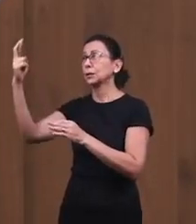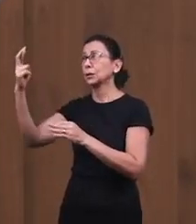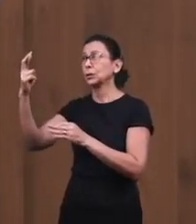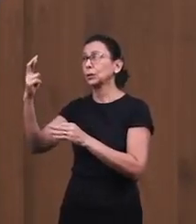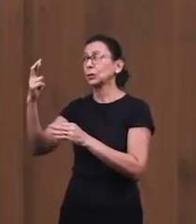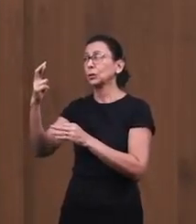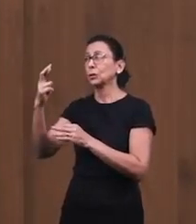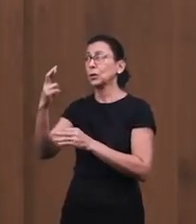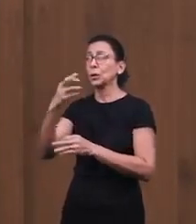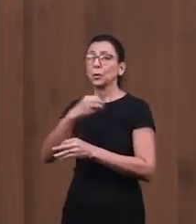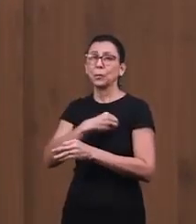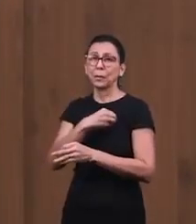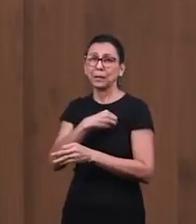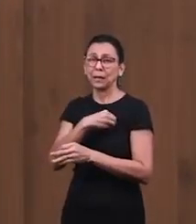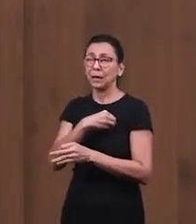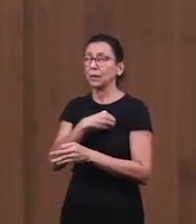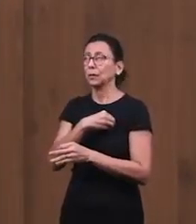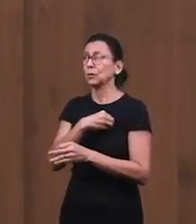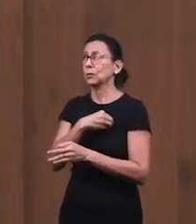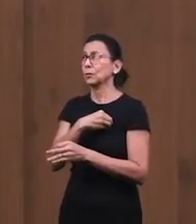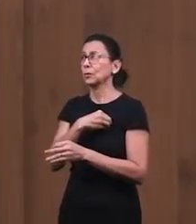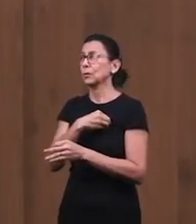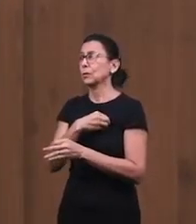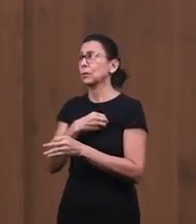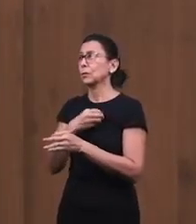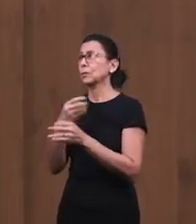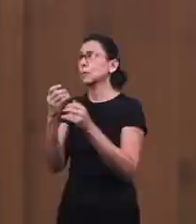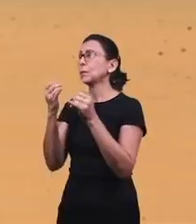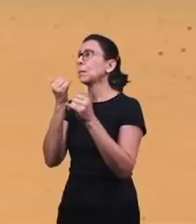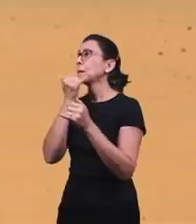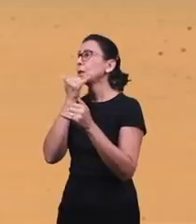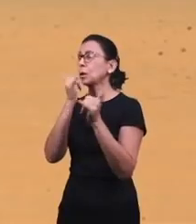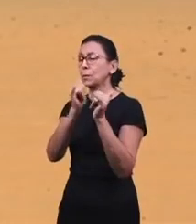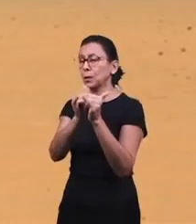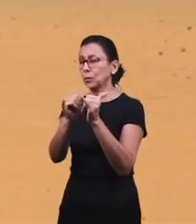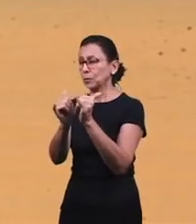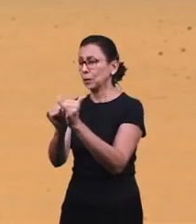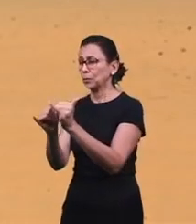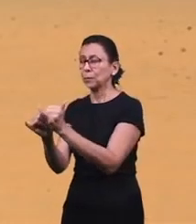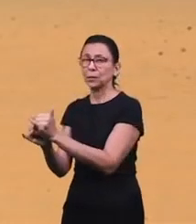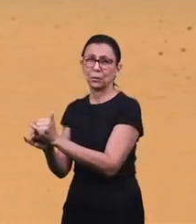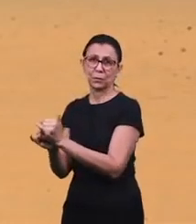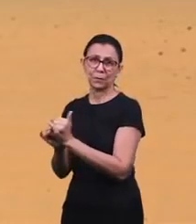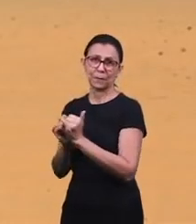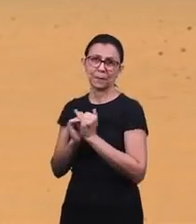his own sin, and he said, God, forgive us. We left you.